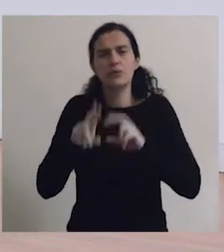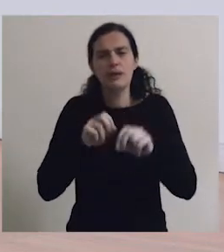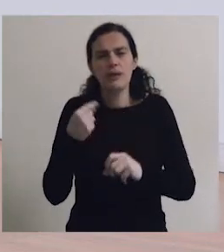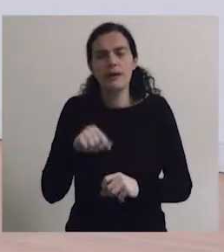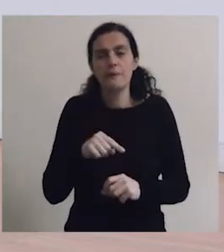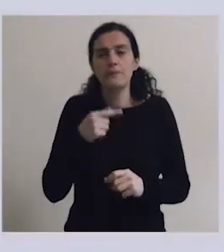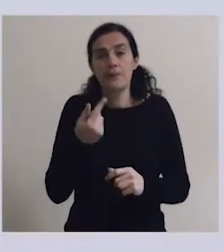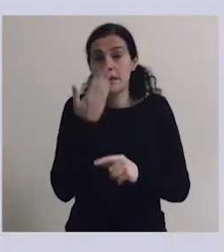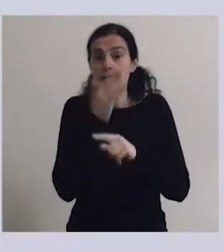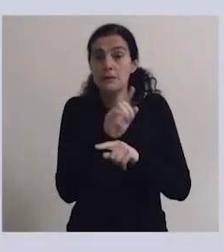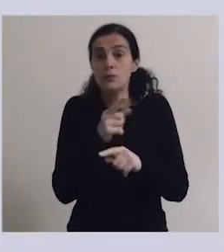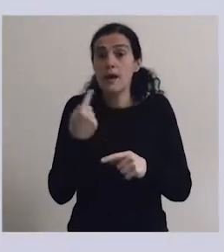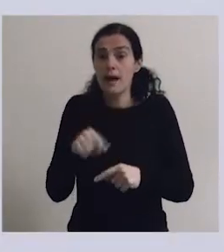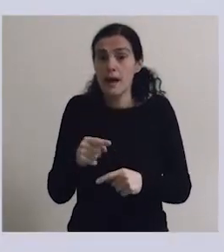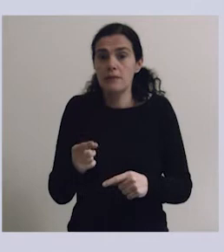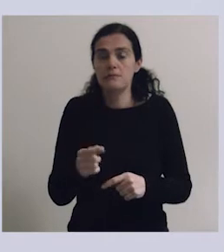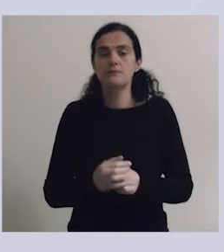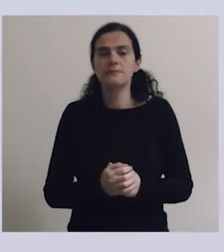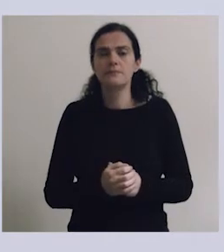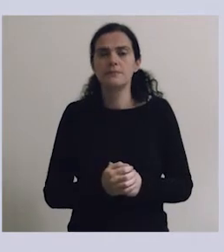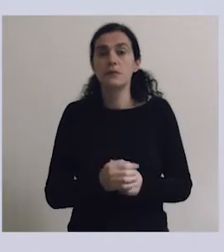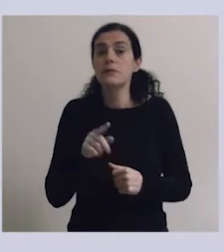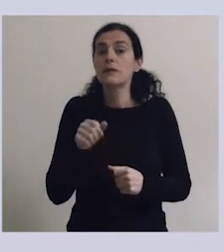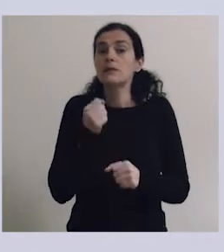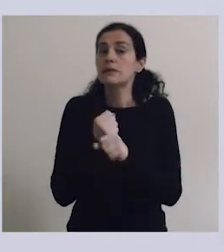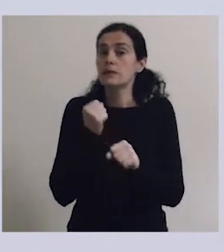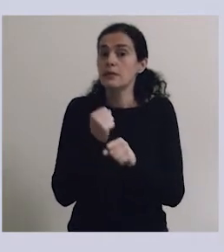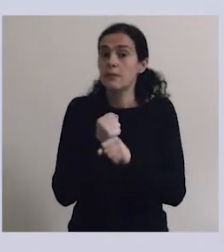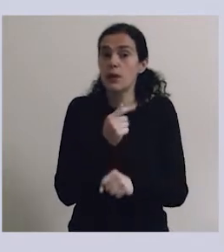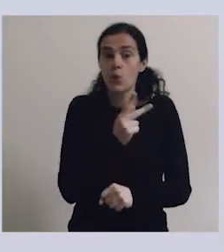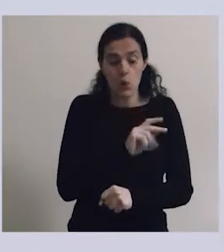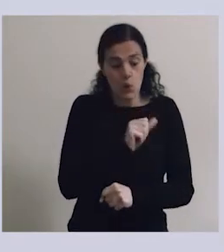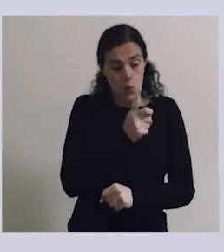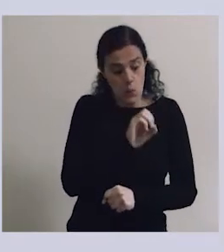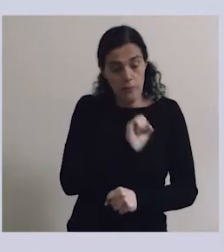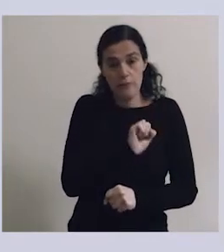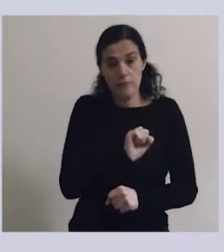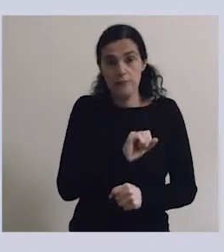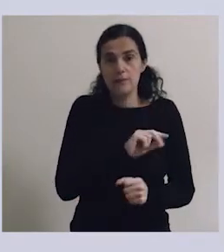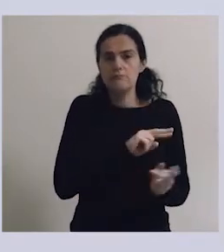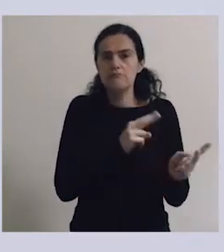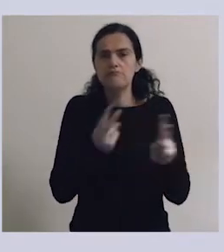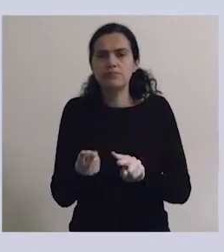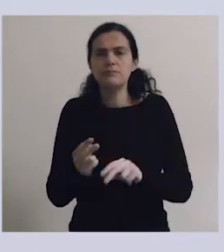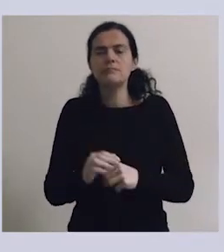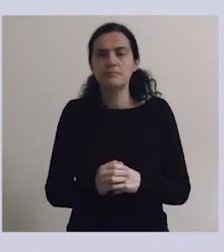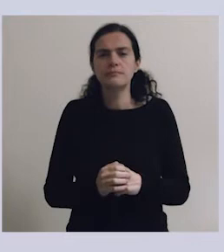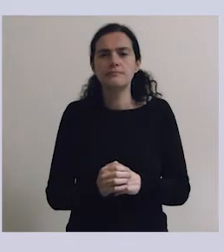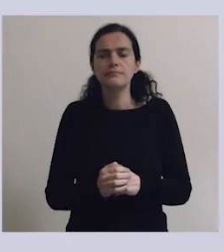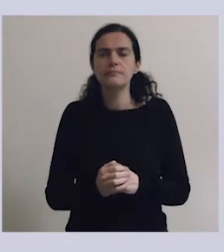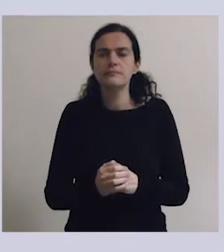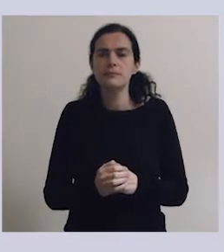in modernity. Here you have another example where the work by Kobro become